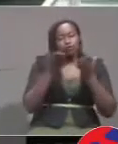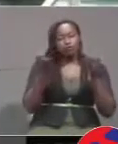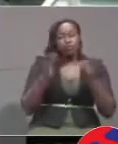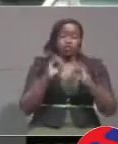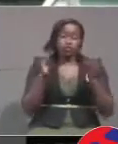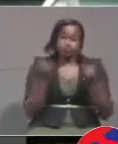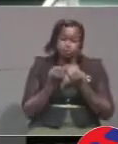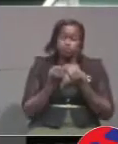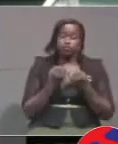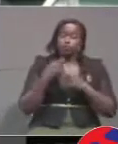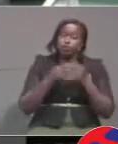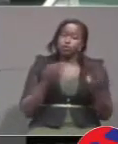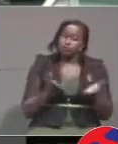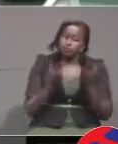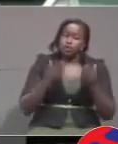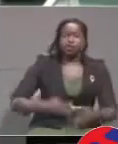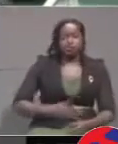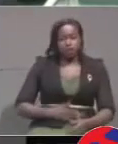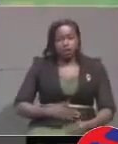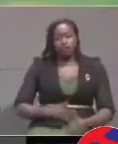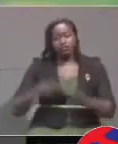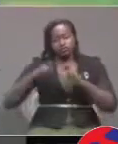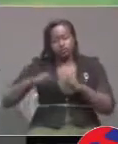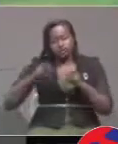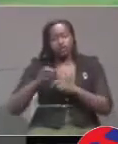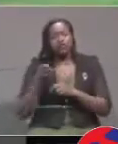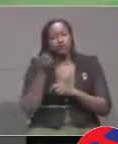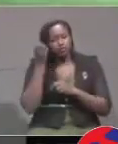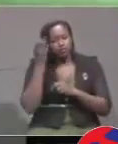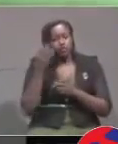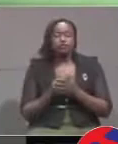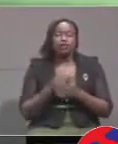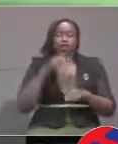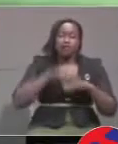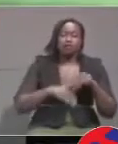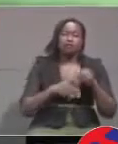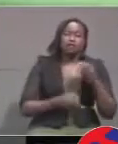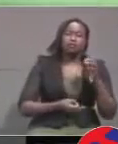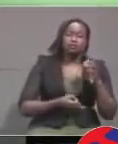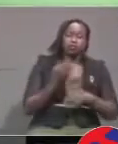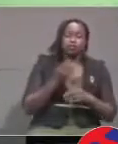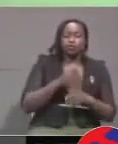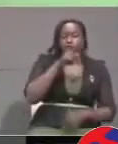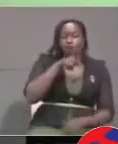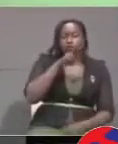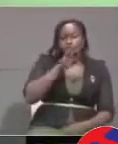is all. You heard something about Basibe, CDF.